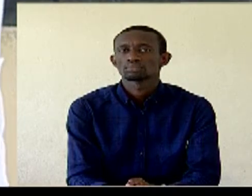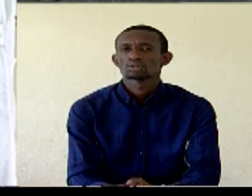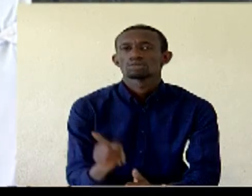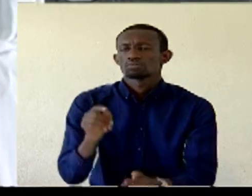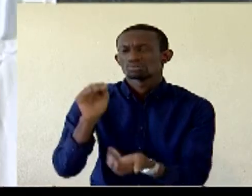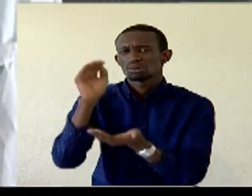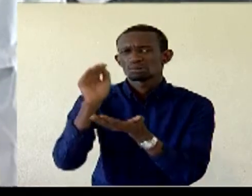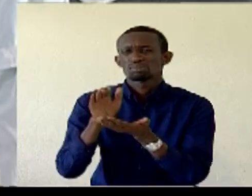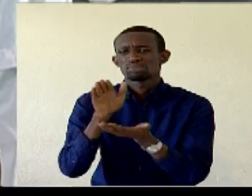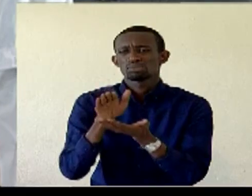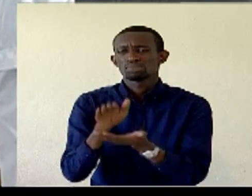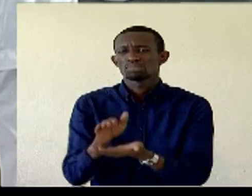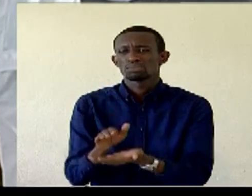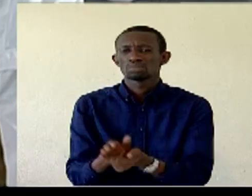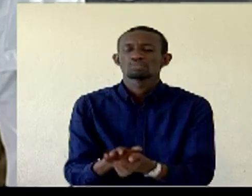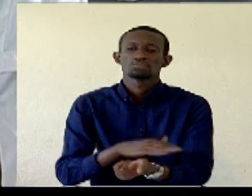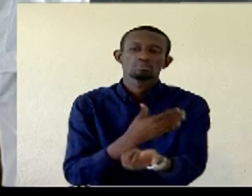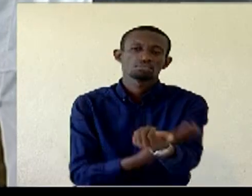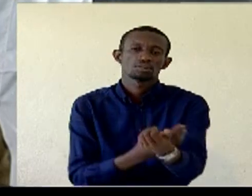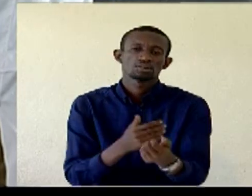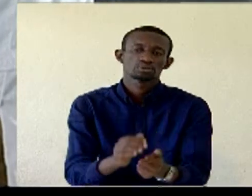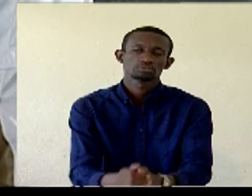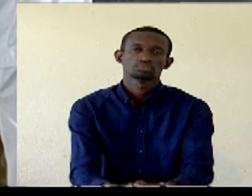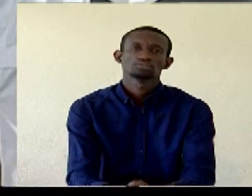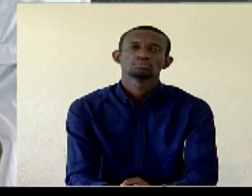reduces the ability